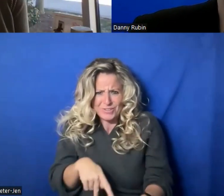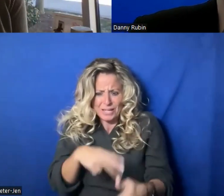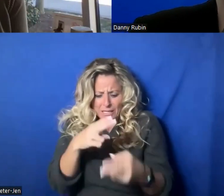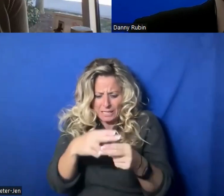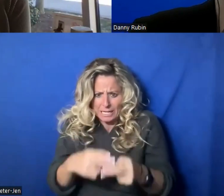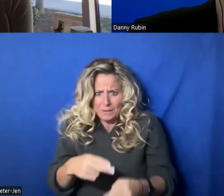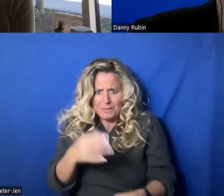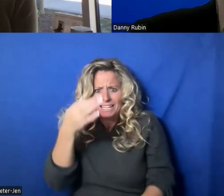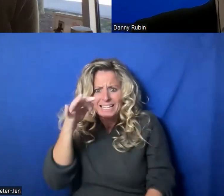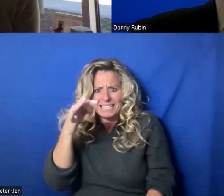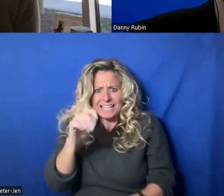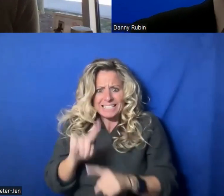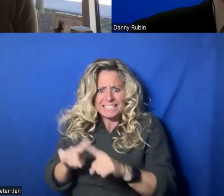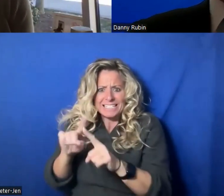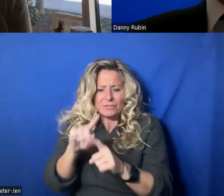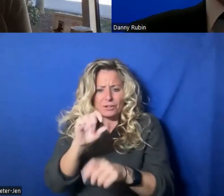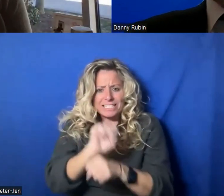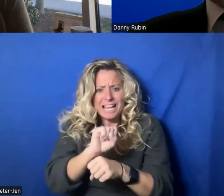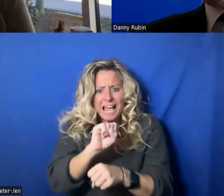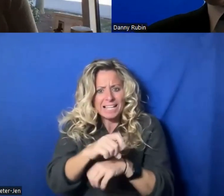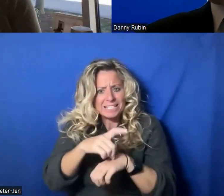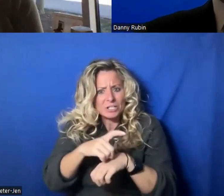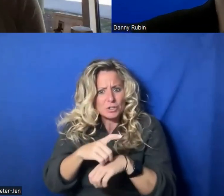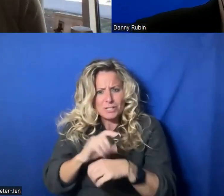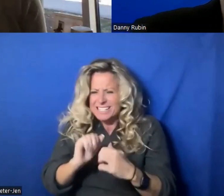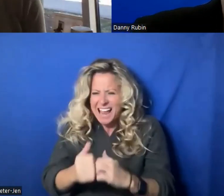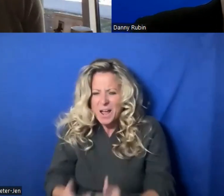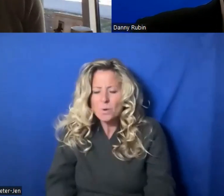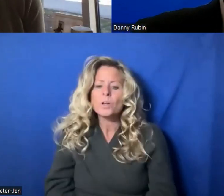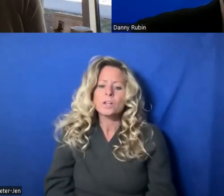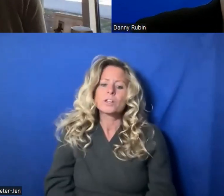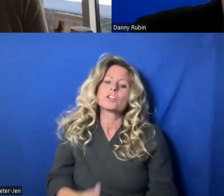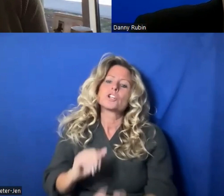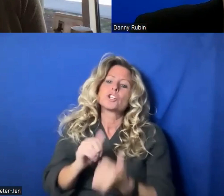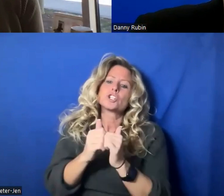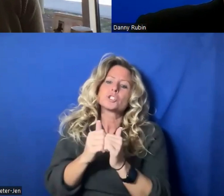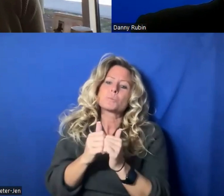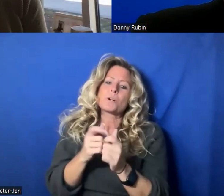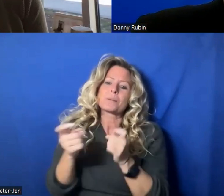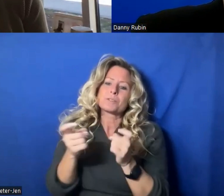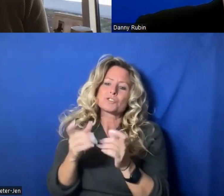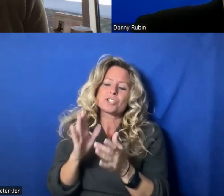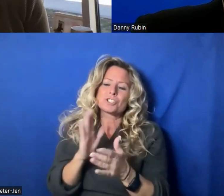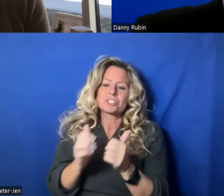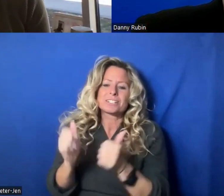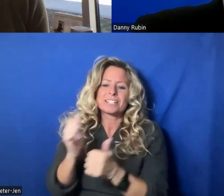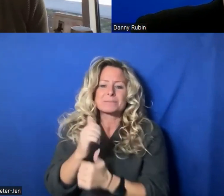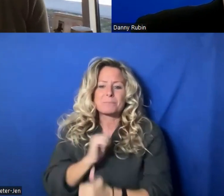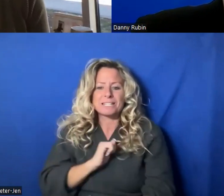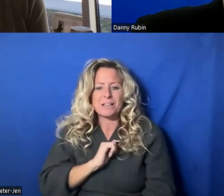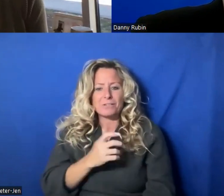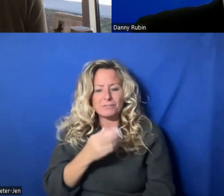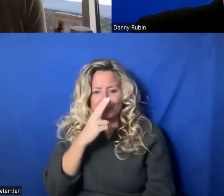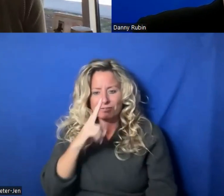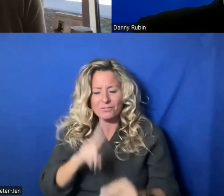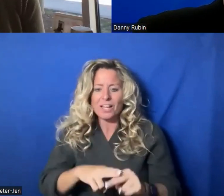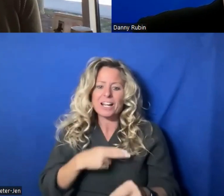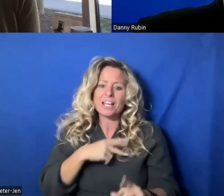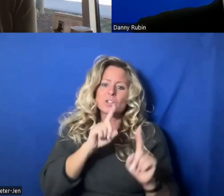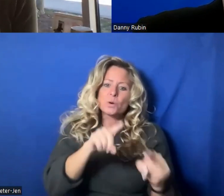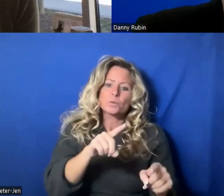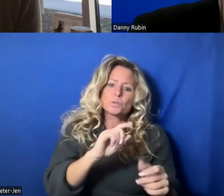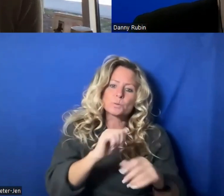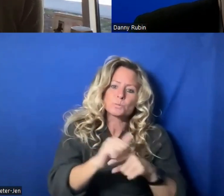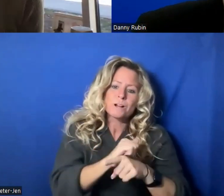different tasks. So how? But really, the sport administration is the most fun of my job. I get to go to practice. I get to interact with student